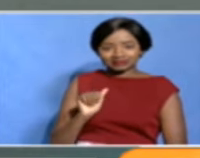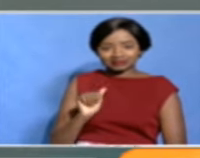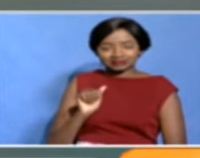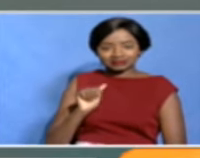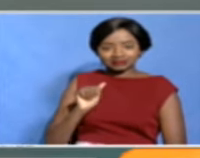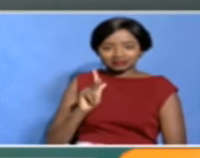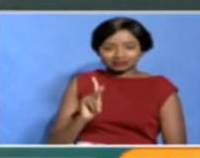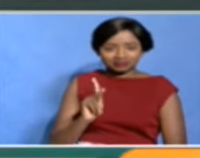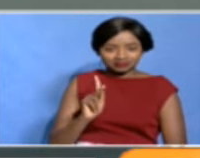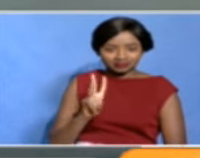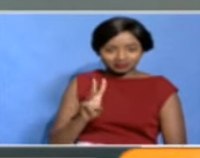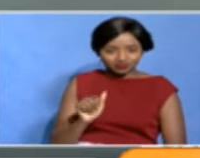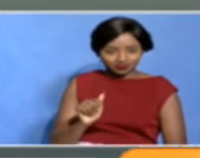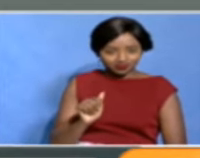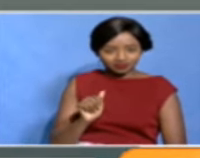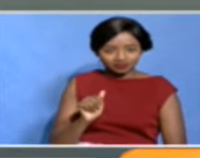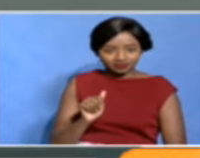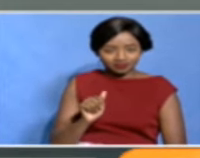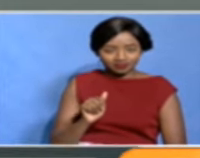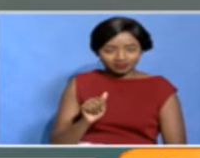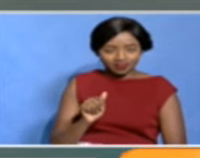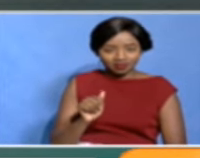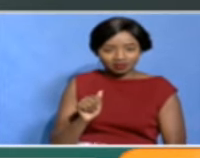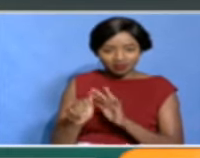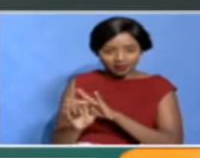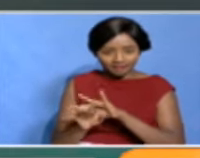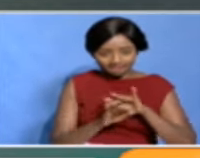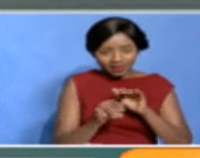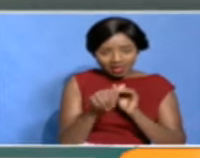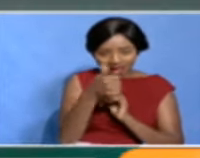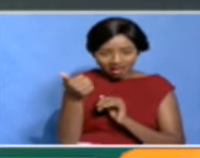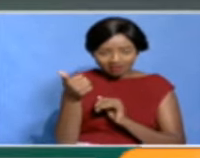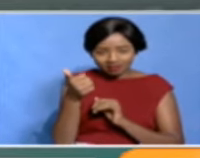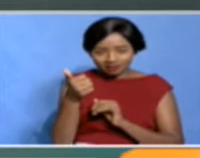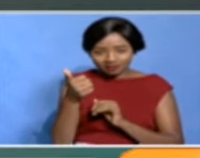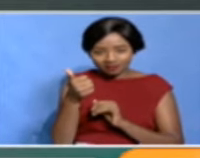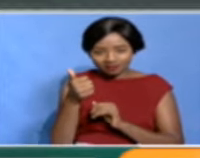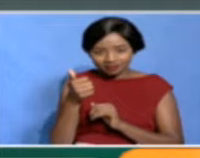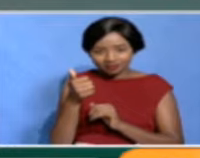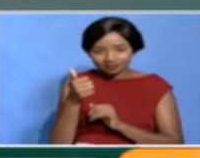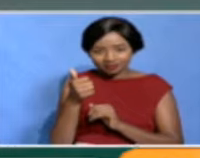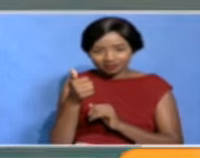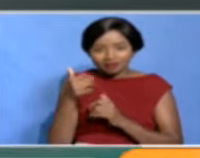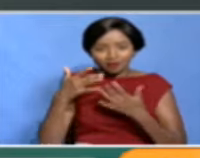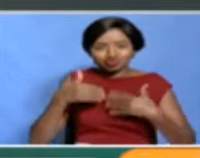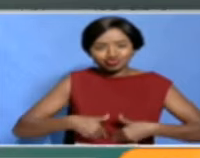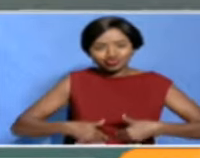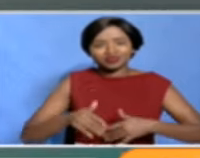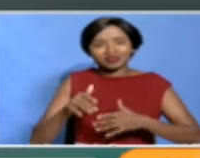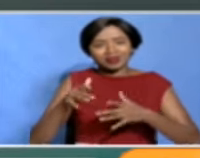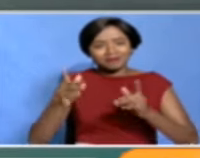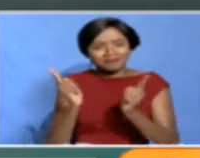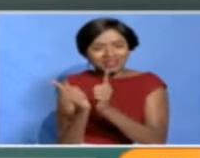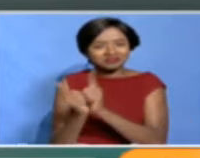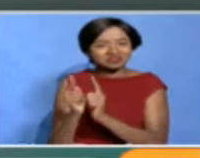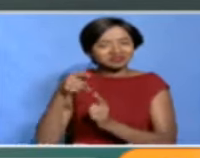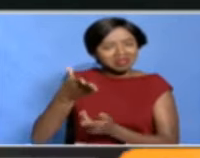na ya huko inaitwa nini? LMD. Nduo vijana upatanaga hapo wanaongeza